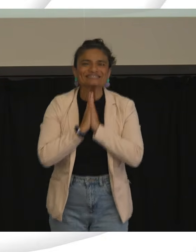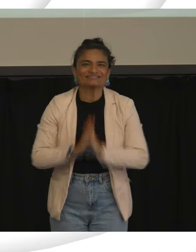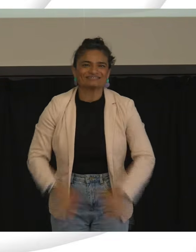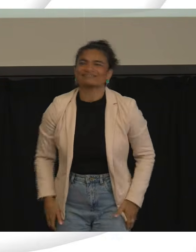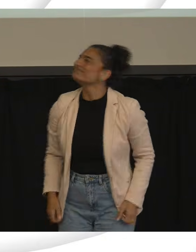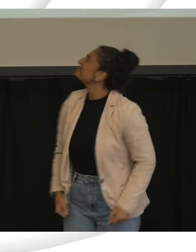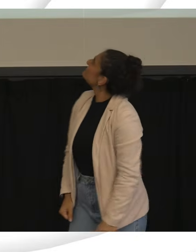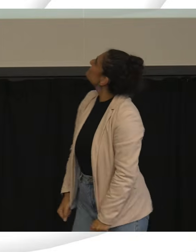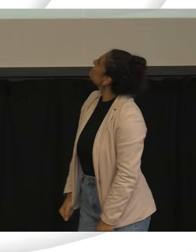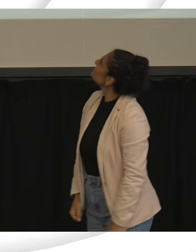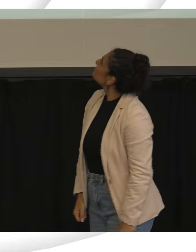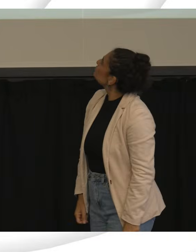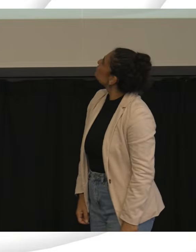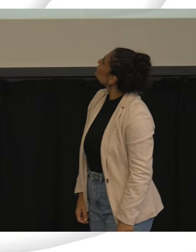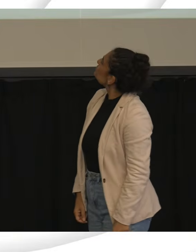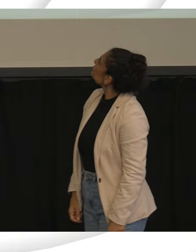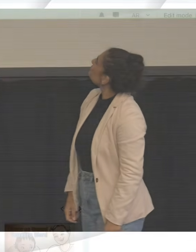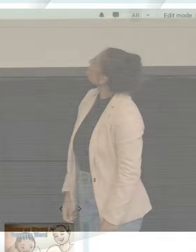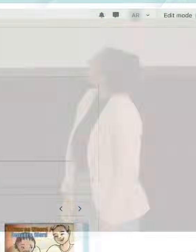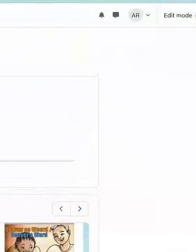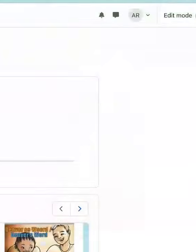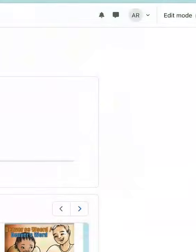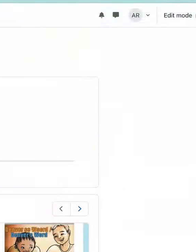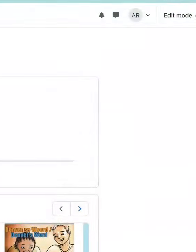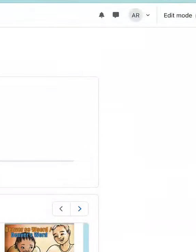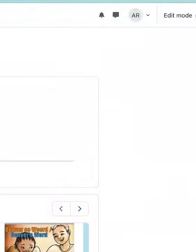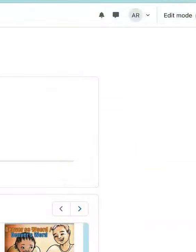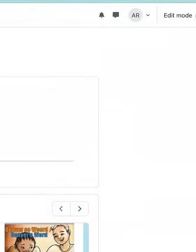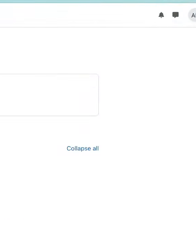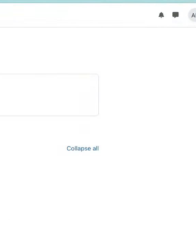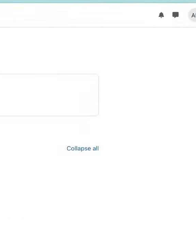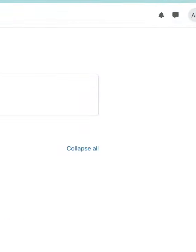of the LMS platform, please?